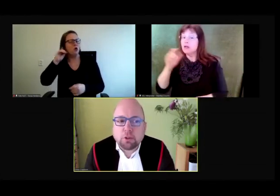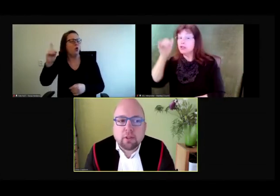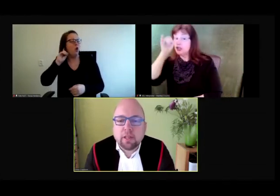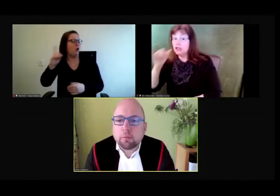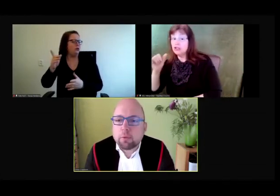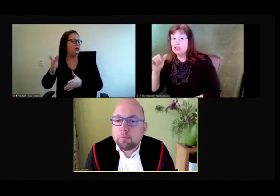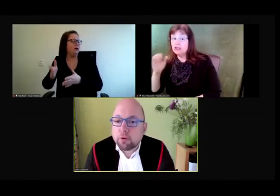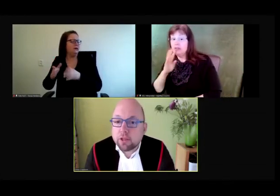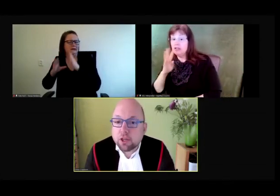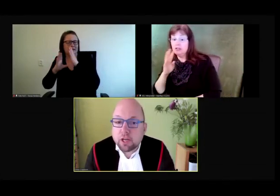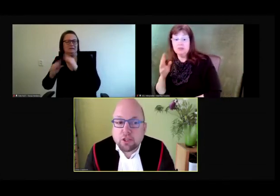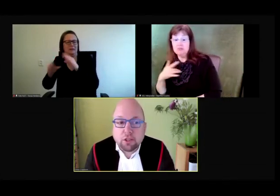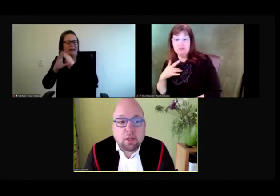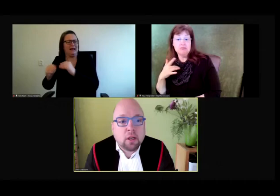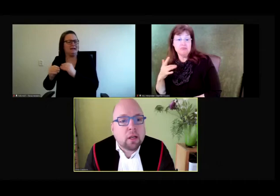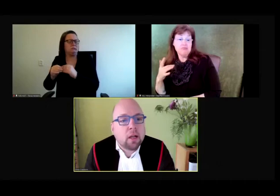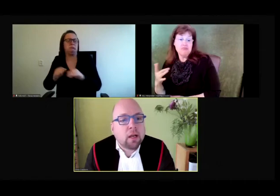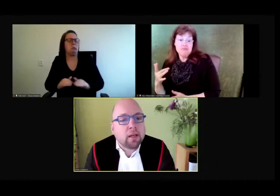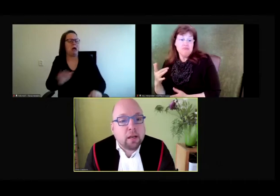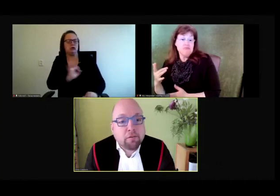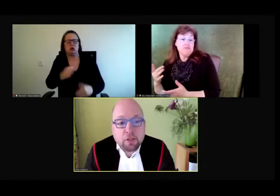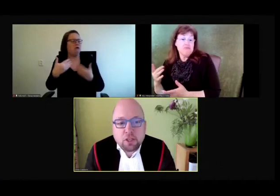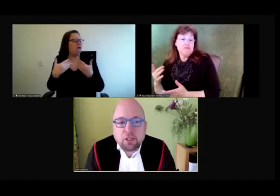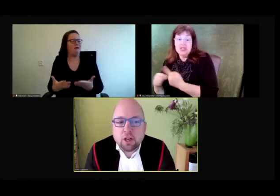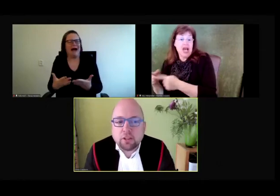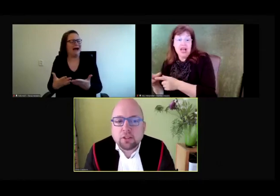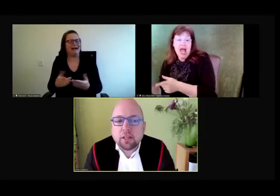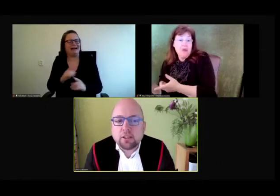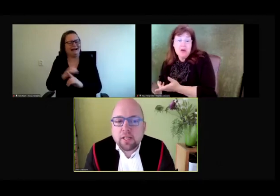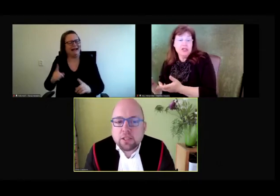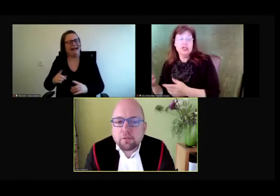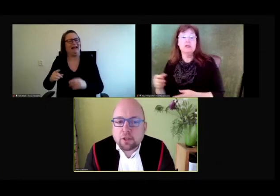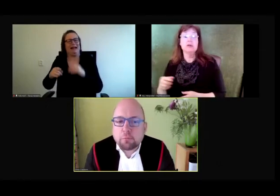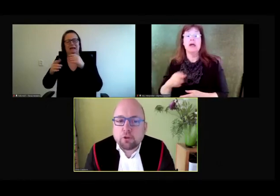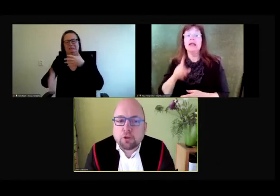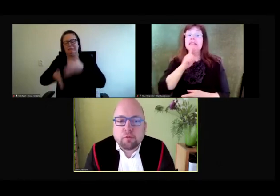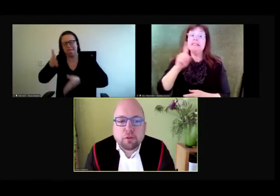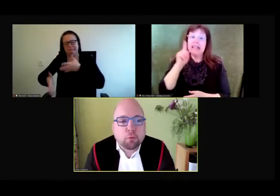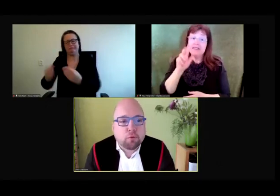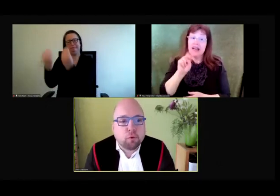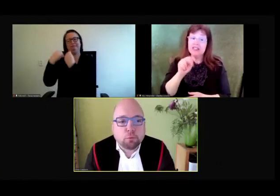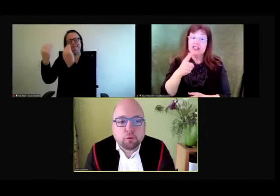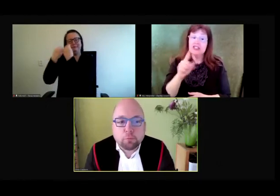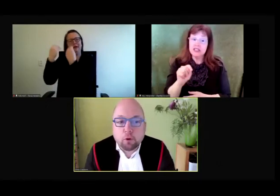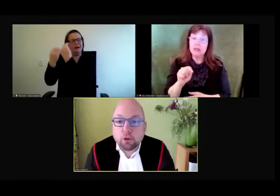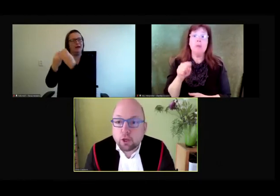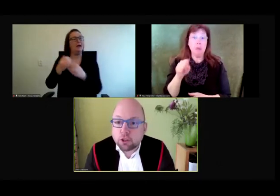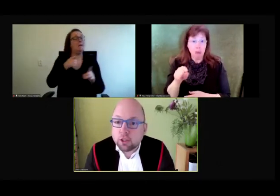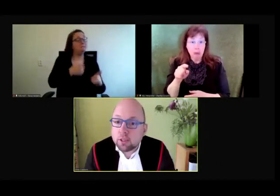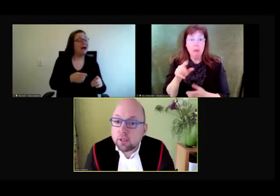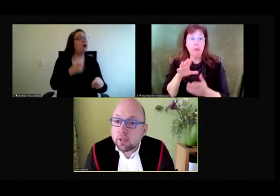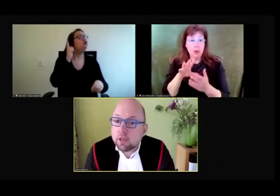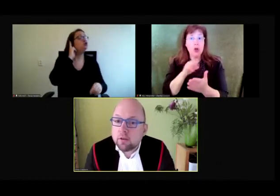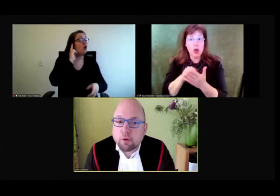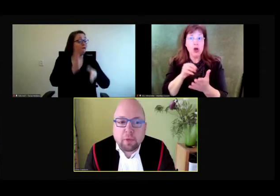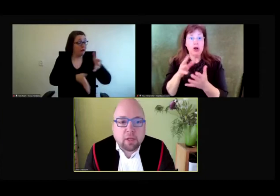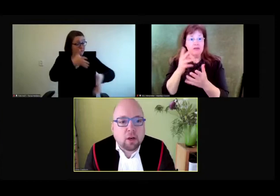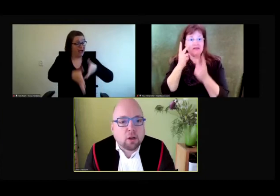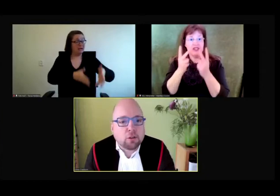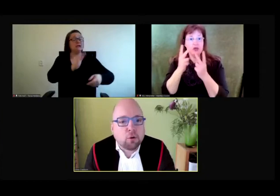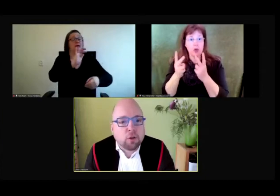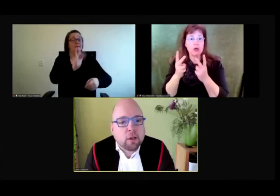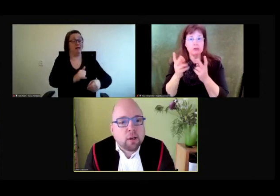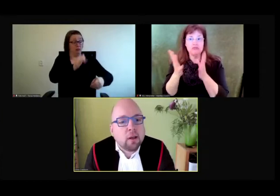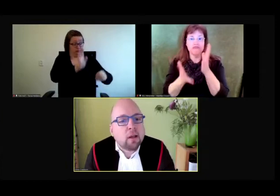language input in their primary education, deaf NGT signers get extensive exposure to visual forms of spoken Dutch